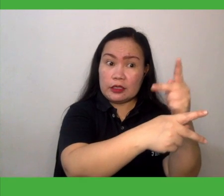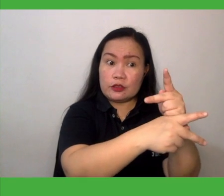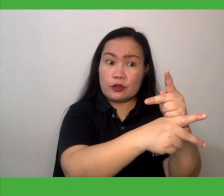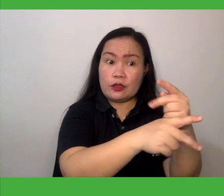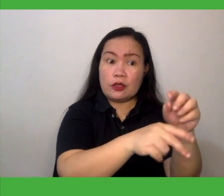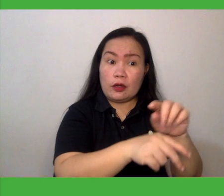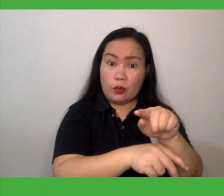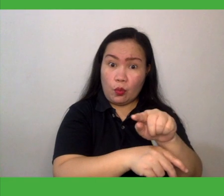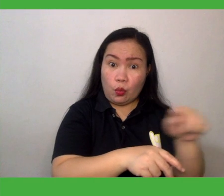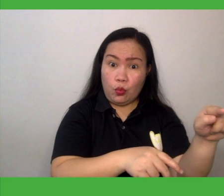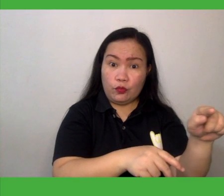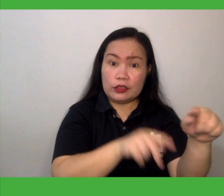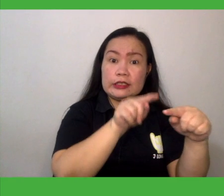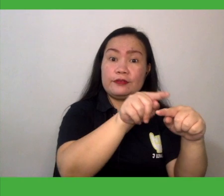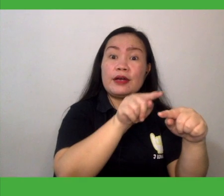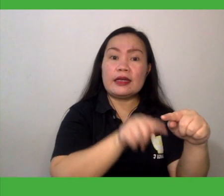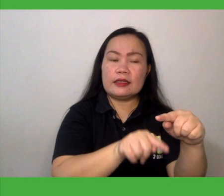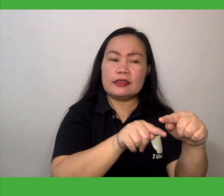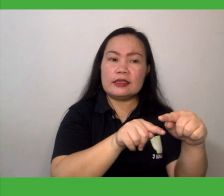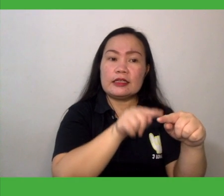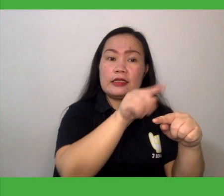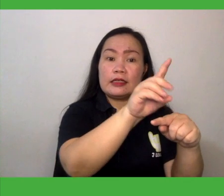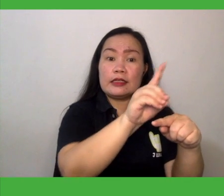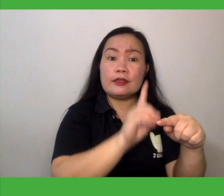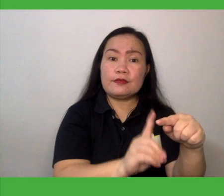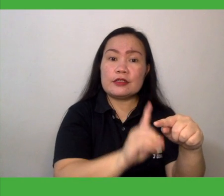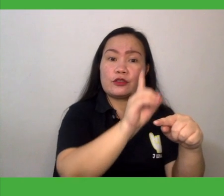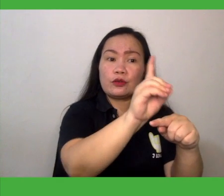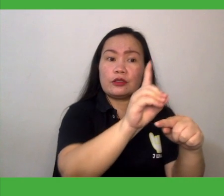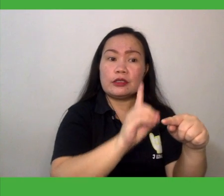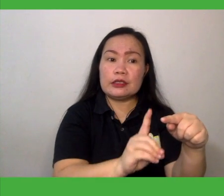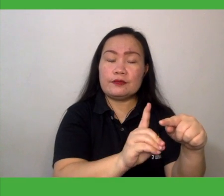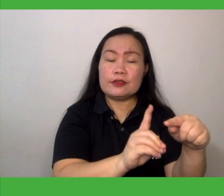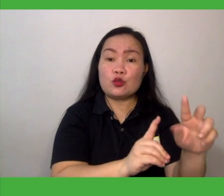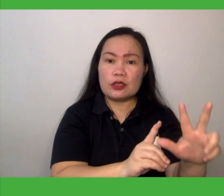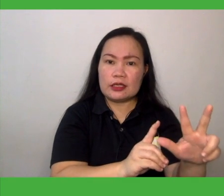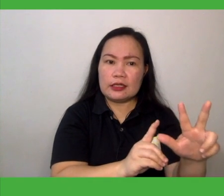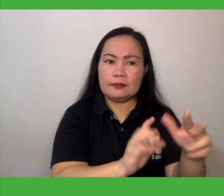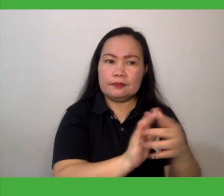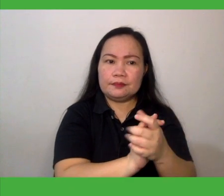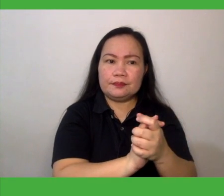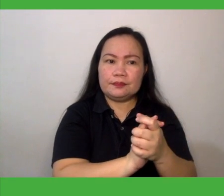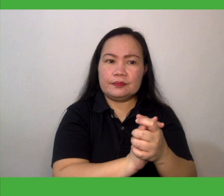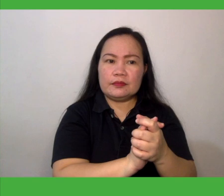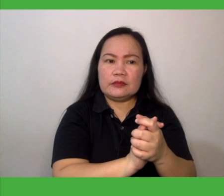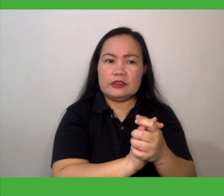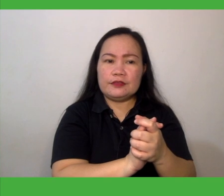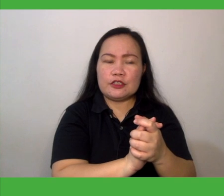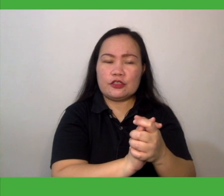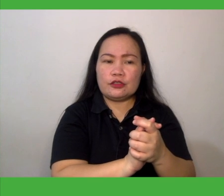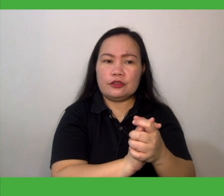multiplication. Ito, yung 2 times x. And then, meron tayong